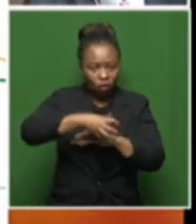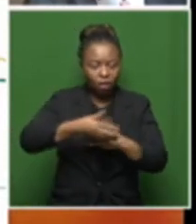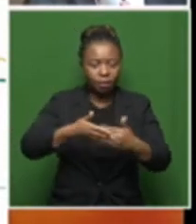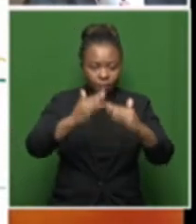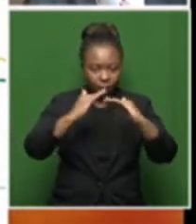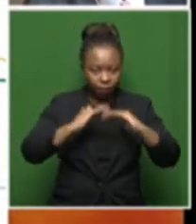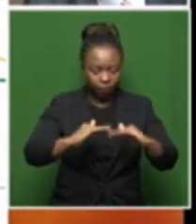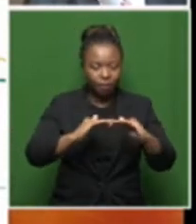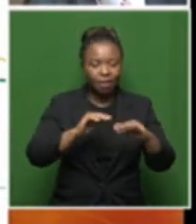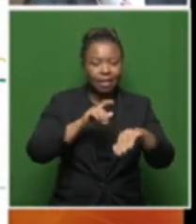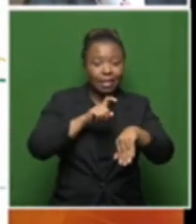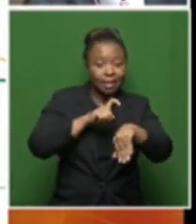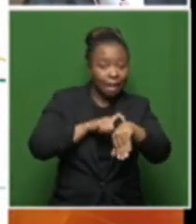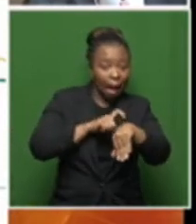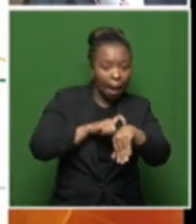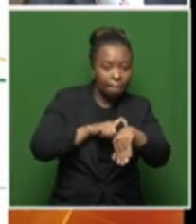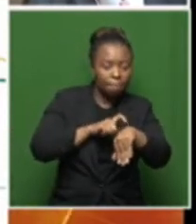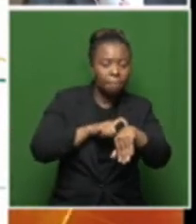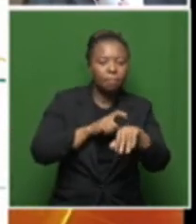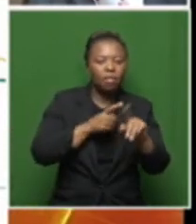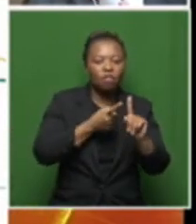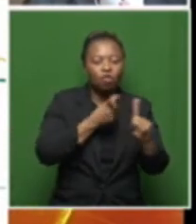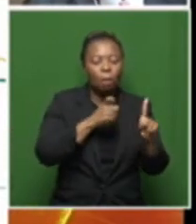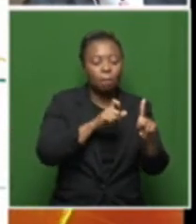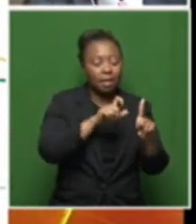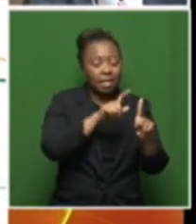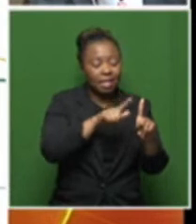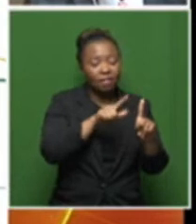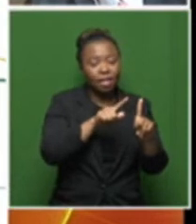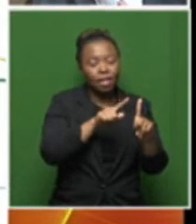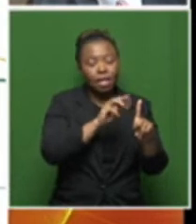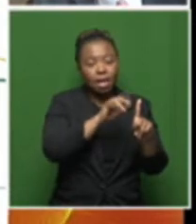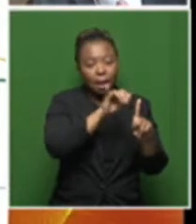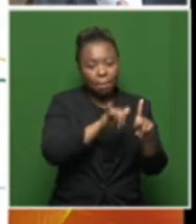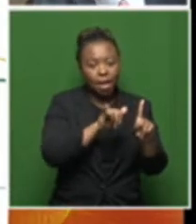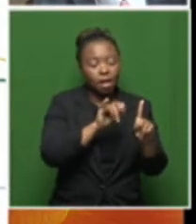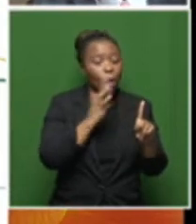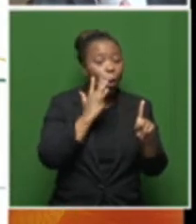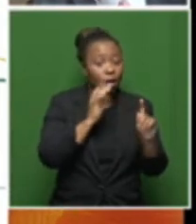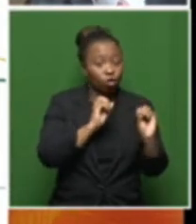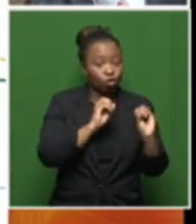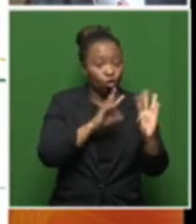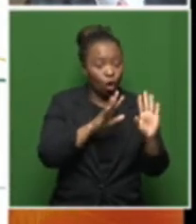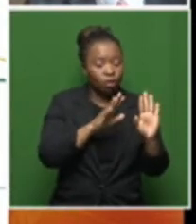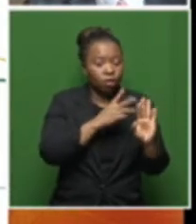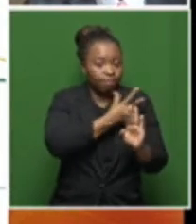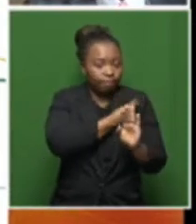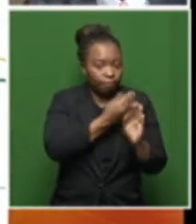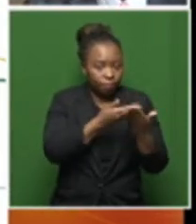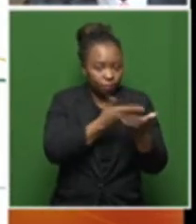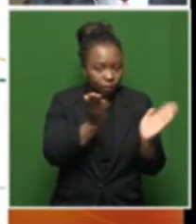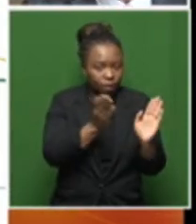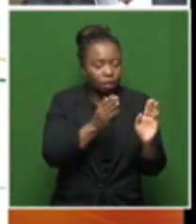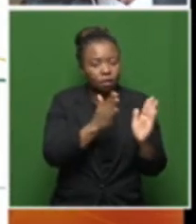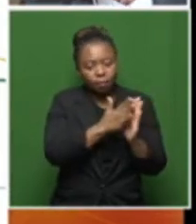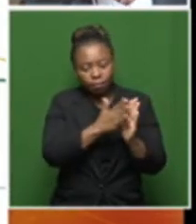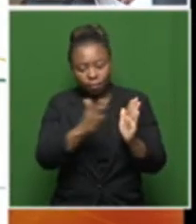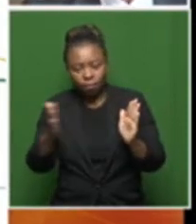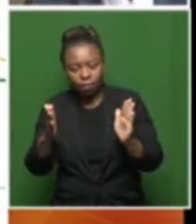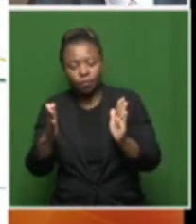the timeline since the 17th of May when the national rollout started. And the dips are obviously the